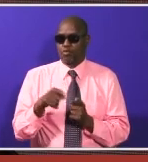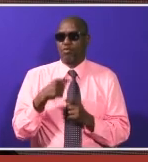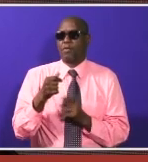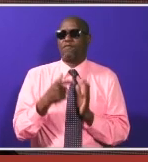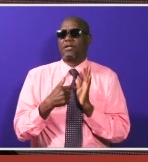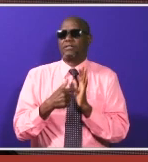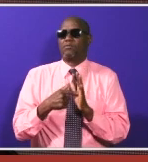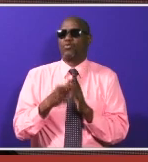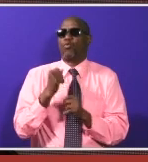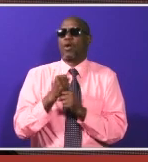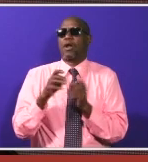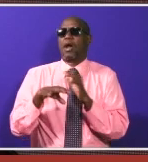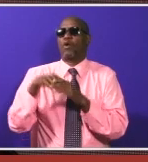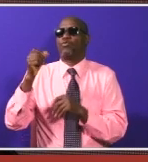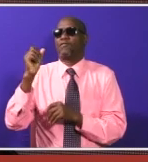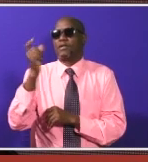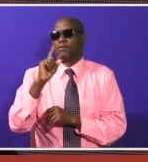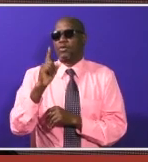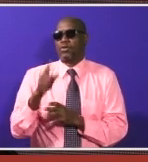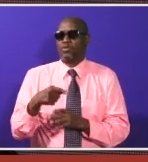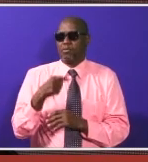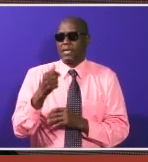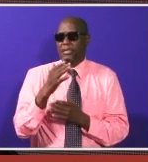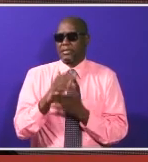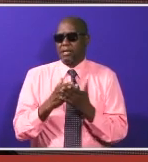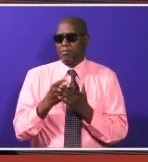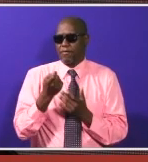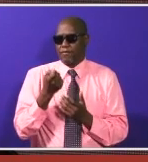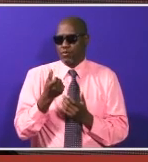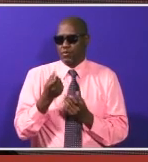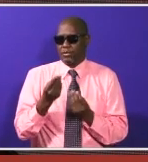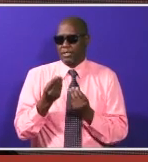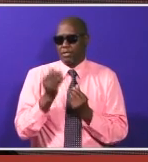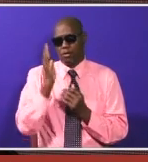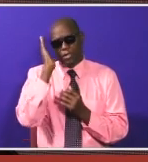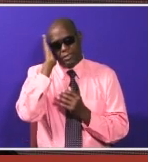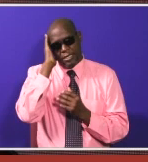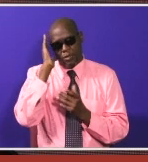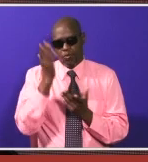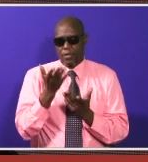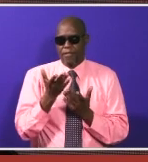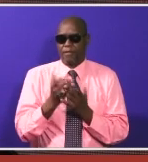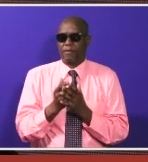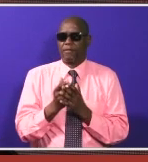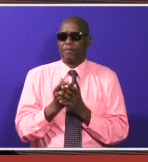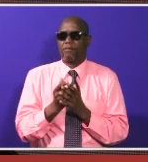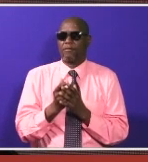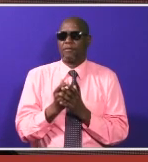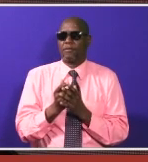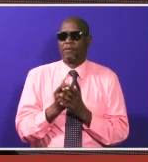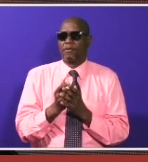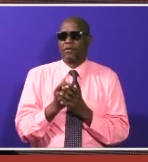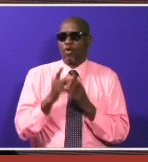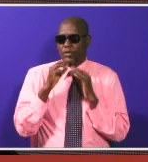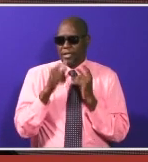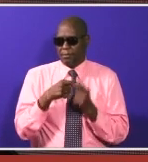you're going to work out of Nairobi. Yeah. You'll be paid some few shillings for your hotel and accommodation. That is called your facilitating. So